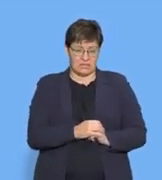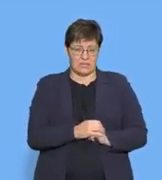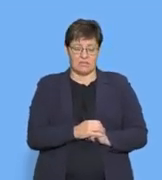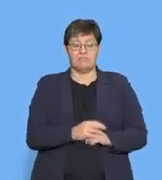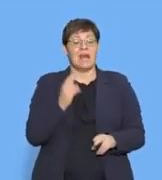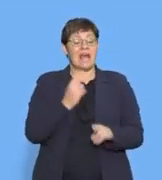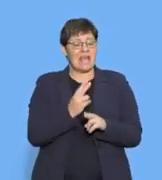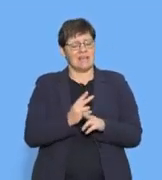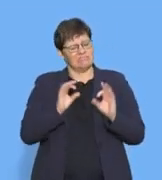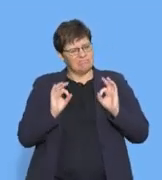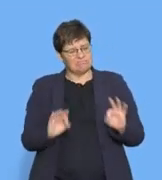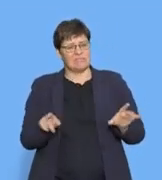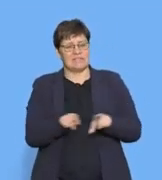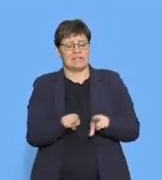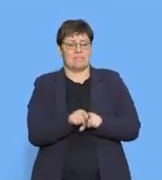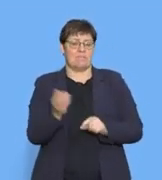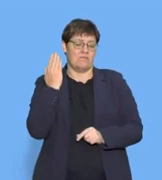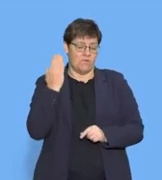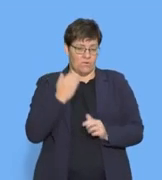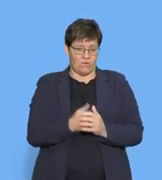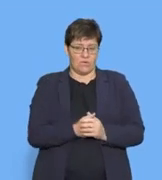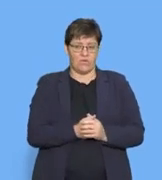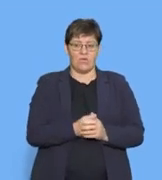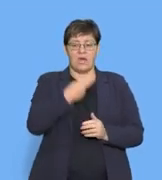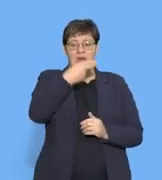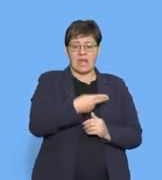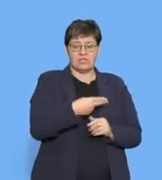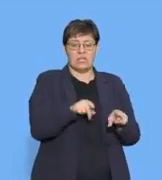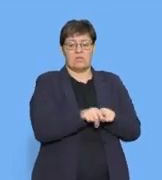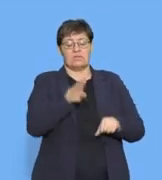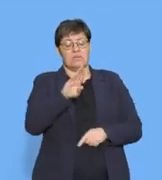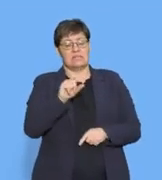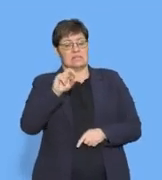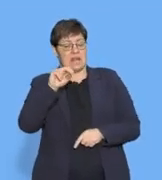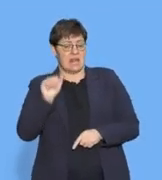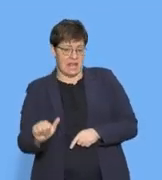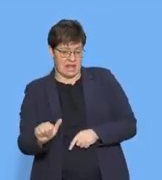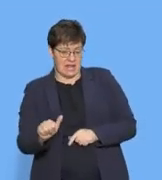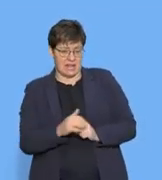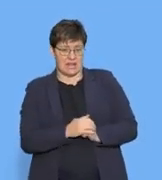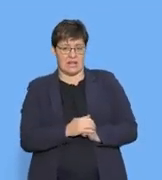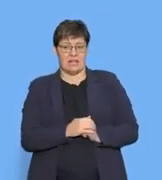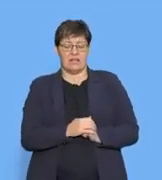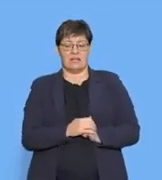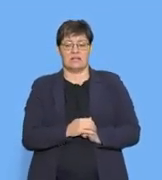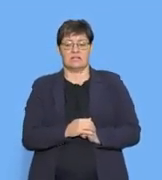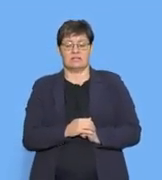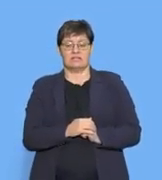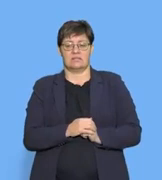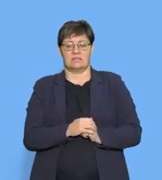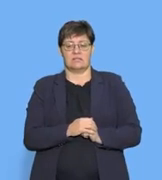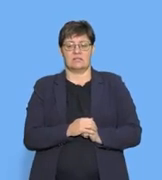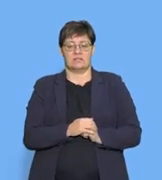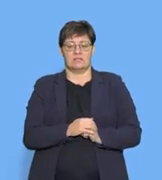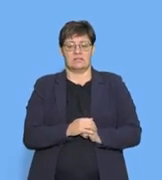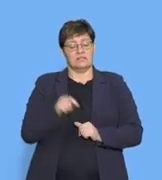we had in our original formula for area. So again, exactly like we did earlier, H equals to B sine A.